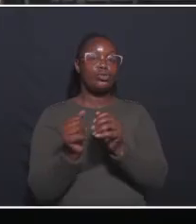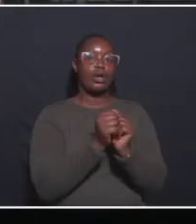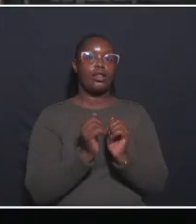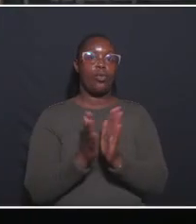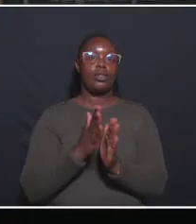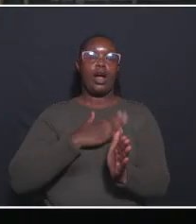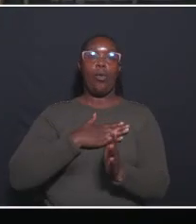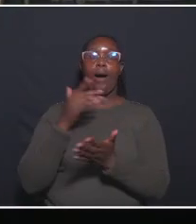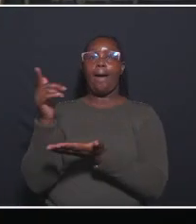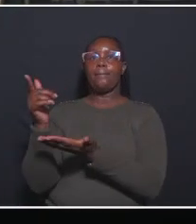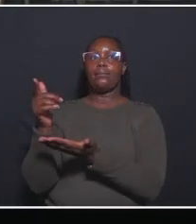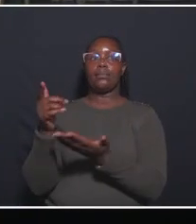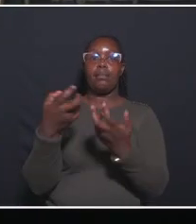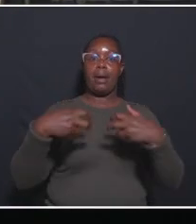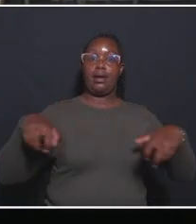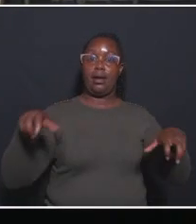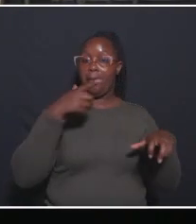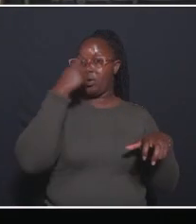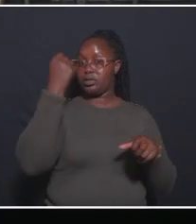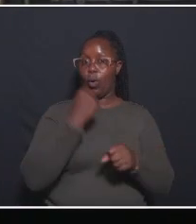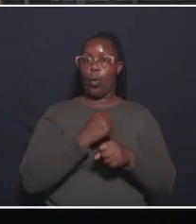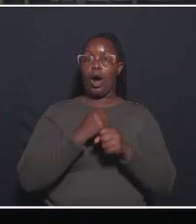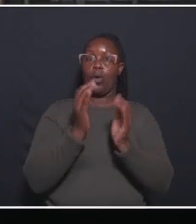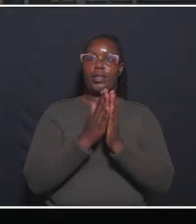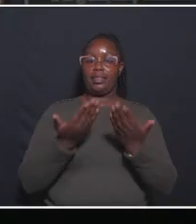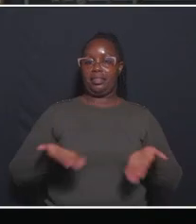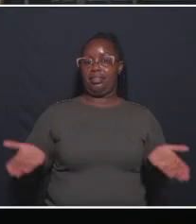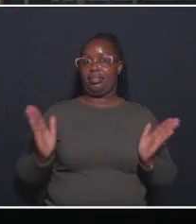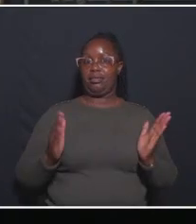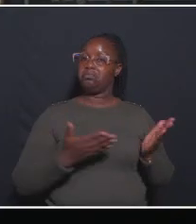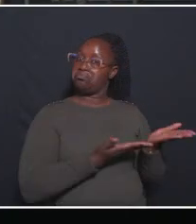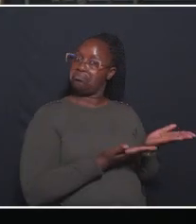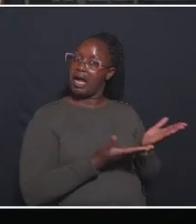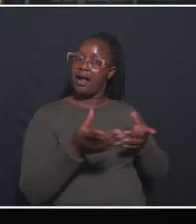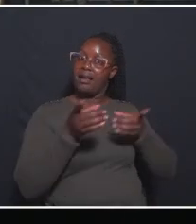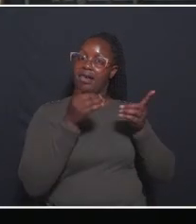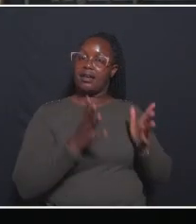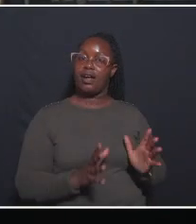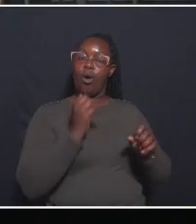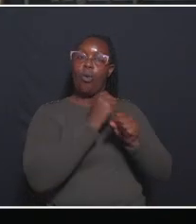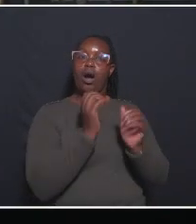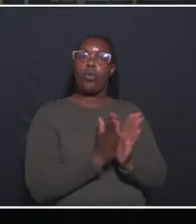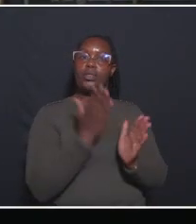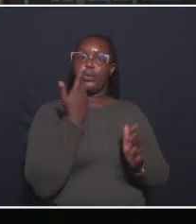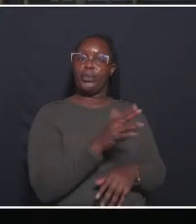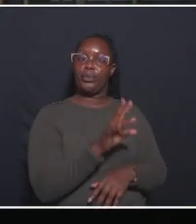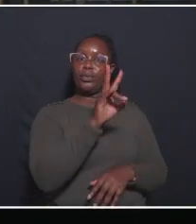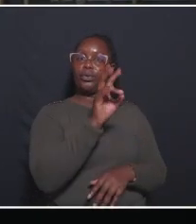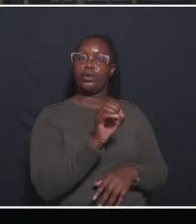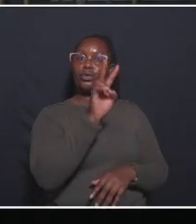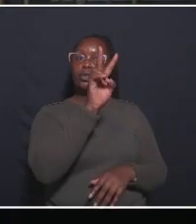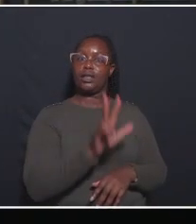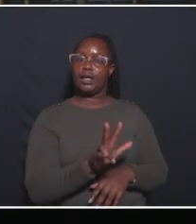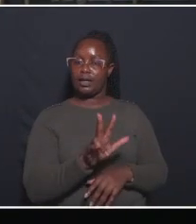worked with, you know, this was my director. We won an award with him back in 2023, Best